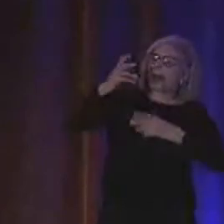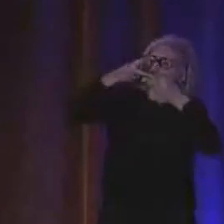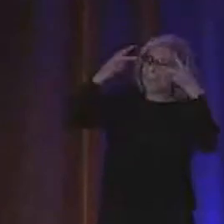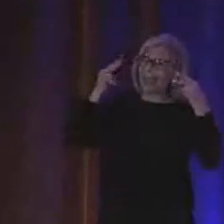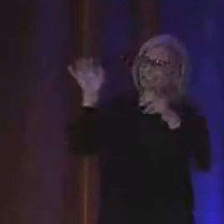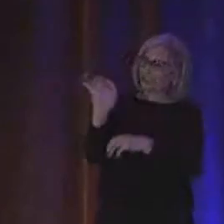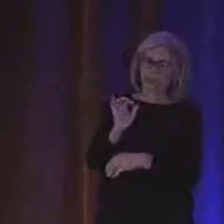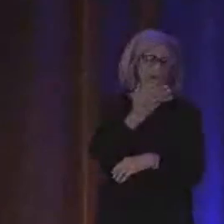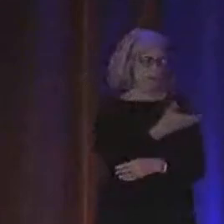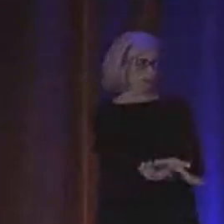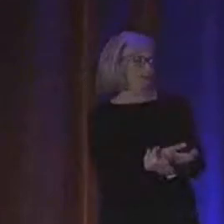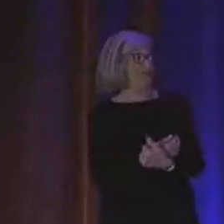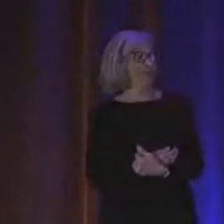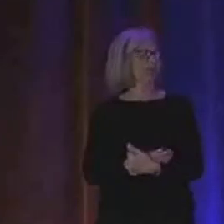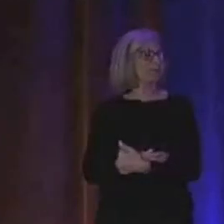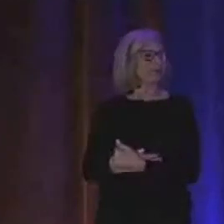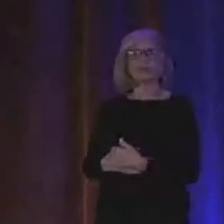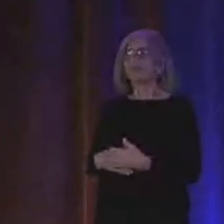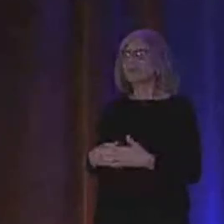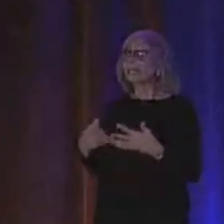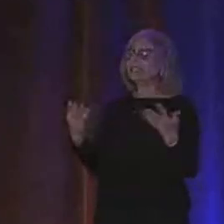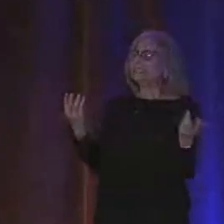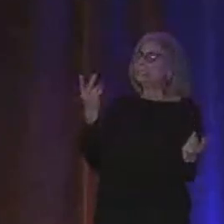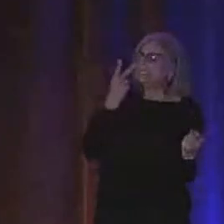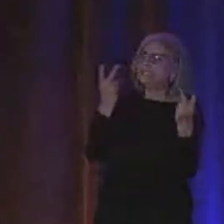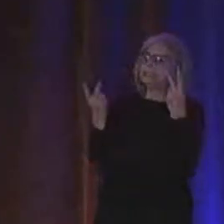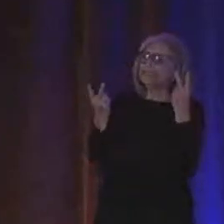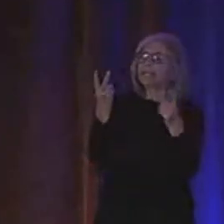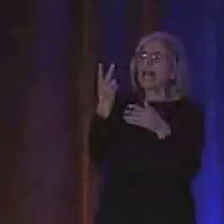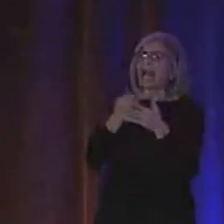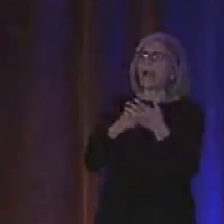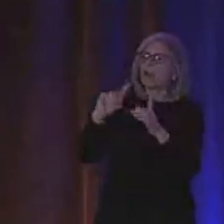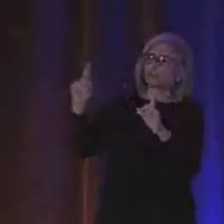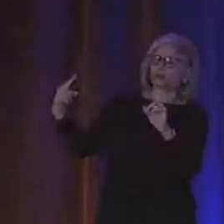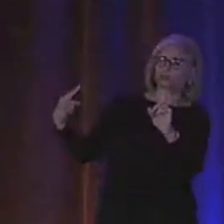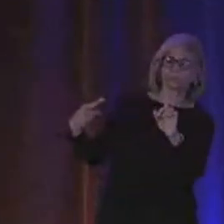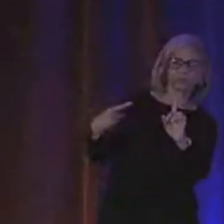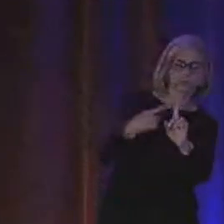And see how I take this a different way.